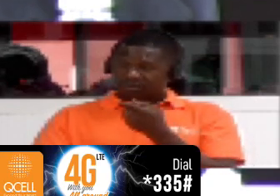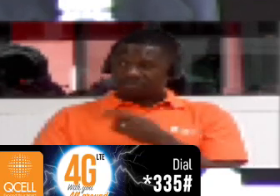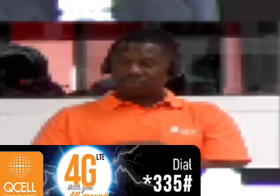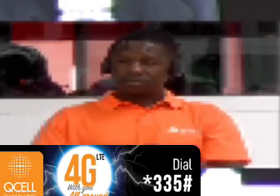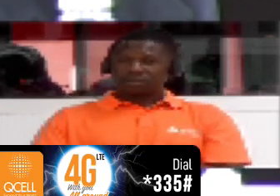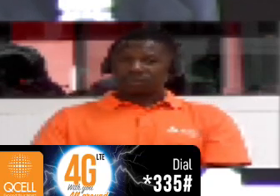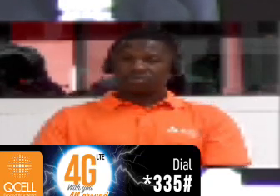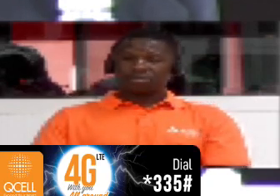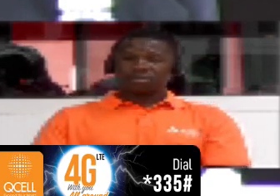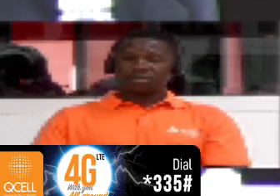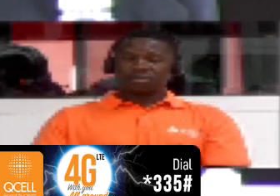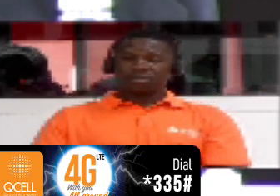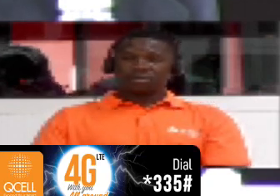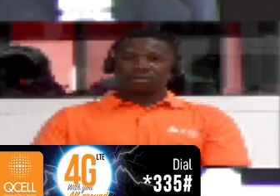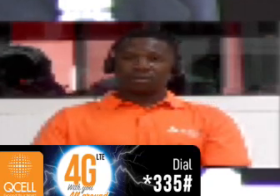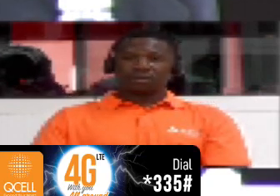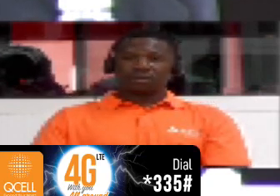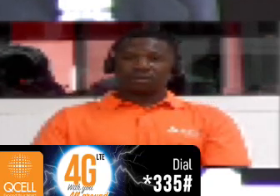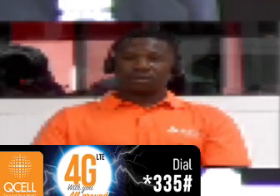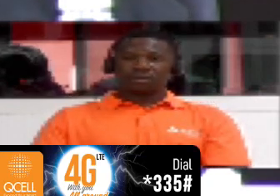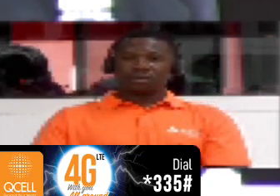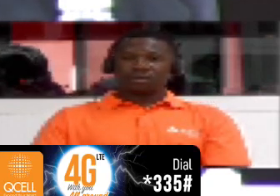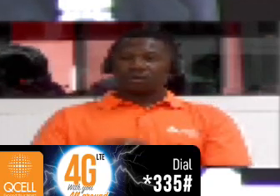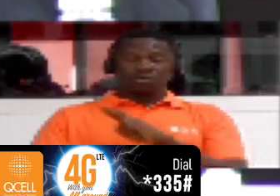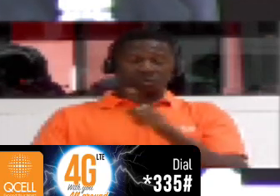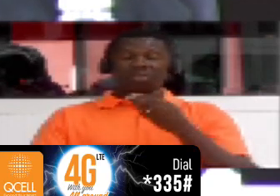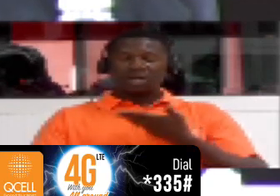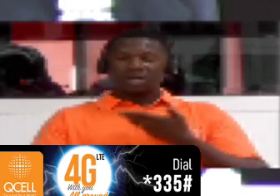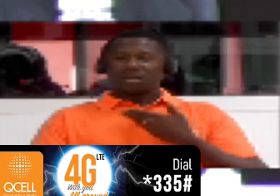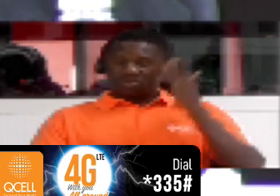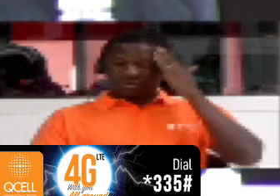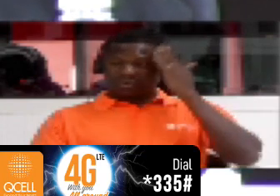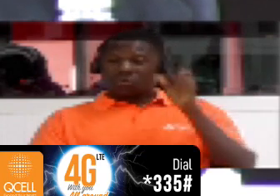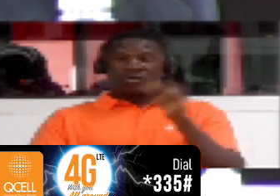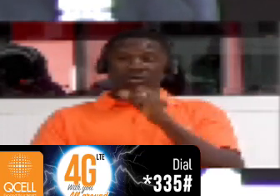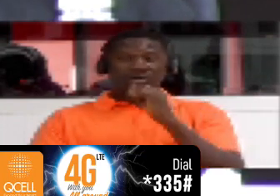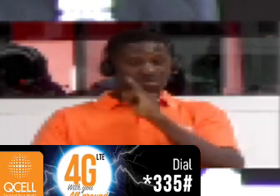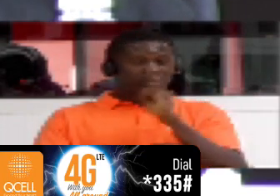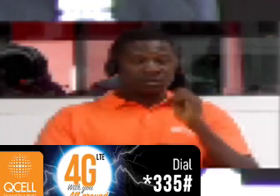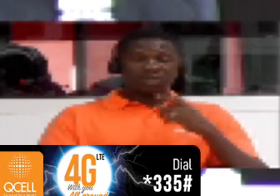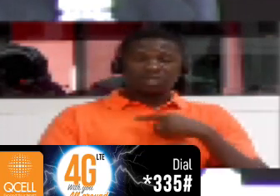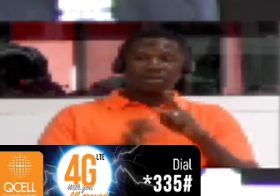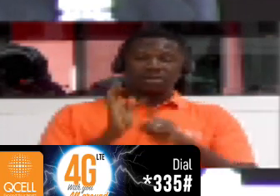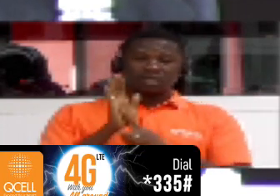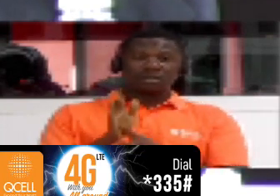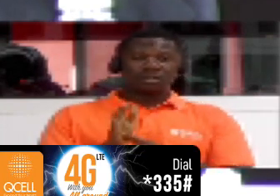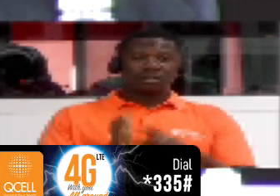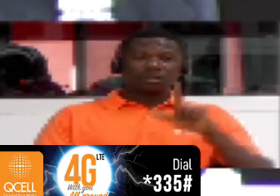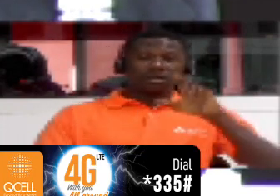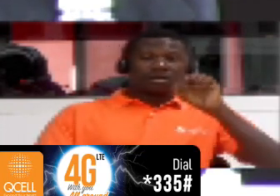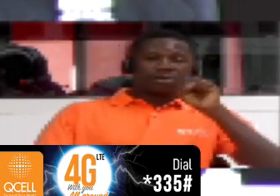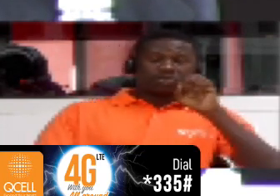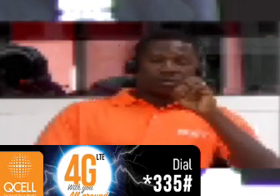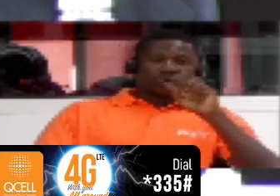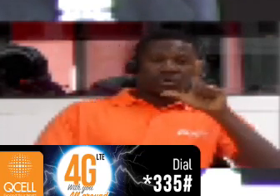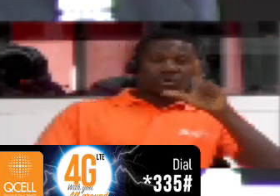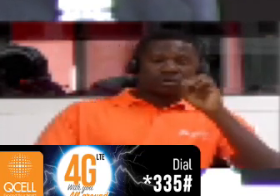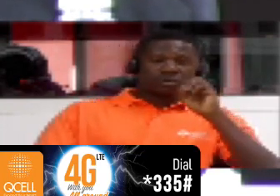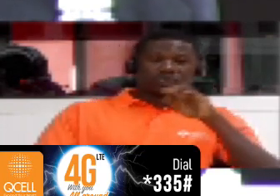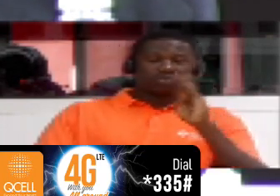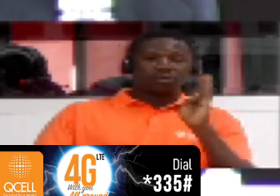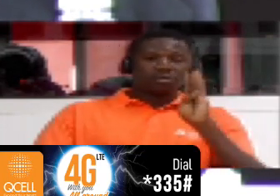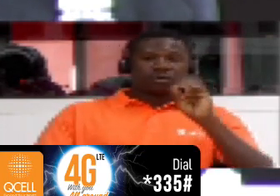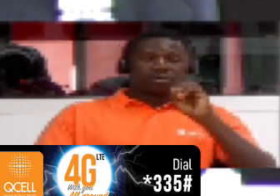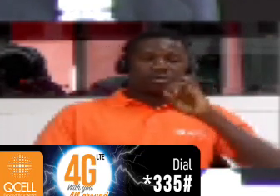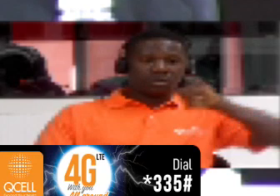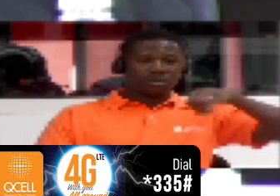Aninga modol long like solo bojang fananda bijele? No, I know other individuals like solo bojang also so. Ora koli fananda bijele? Ora koli also was